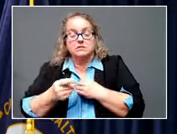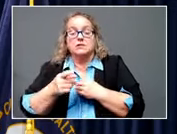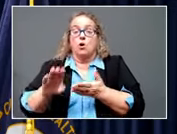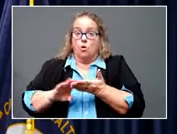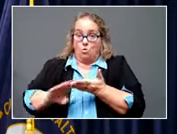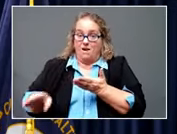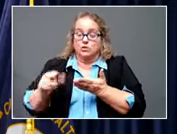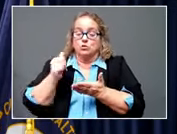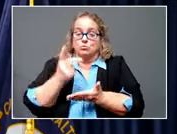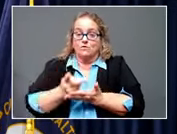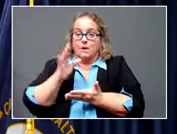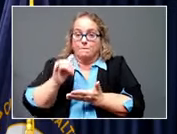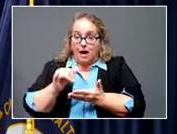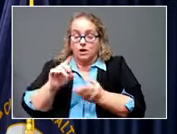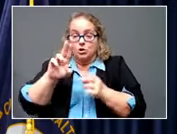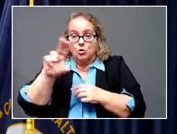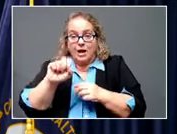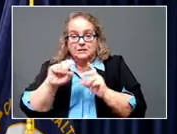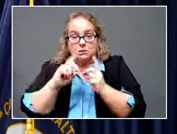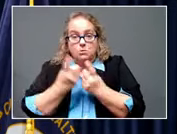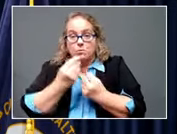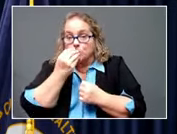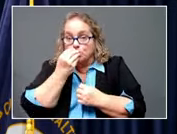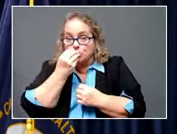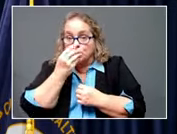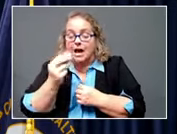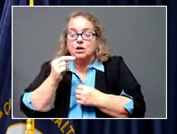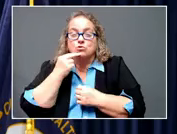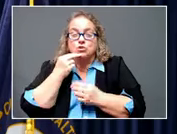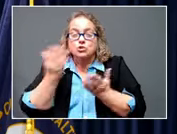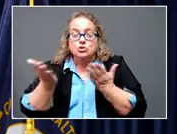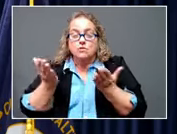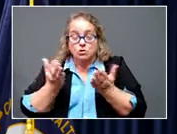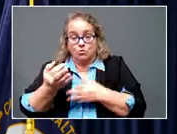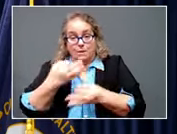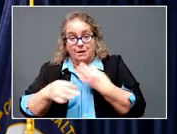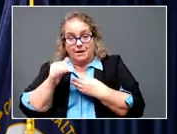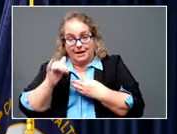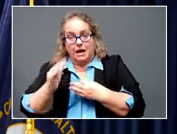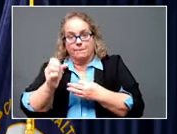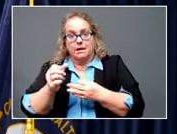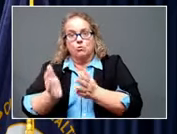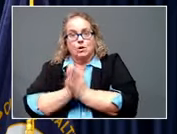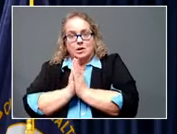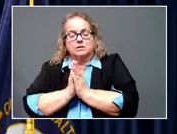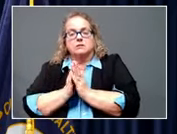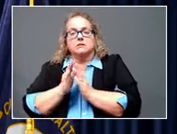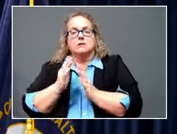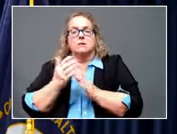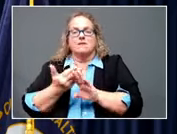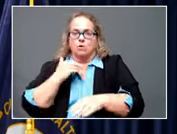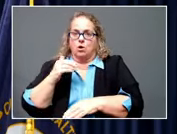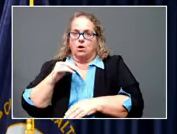Agriculture, Food, and Nutrition Services. Replacements can be requested until January 8th, so you want to get on that quickly. A